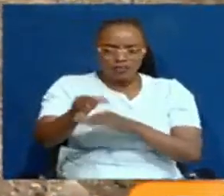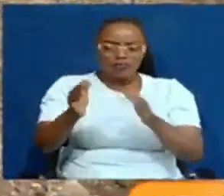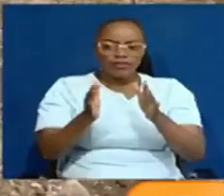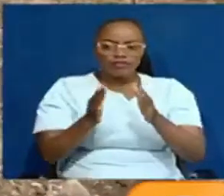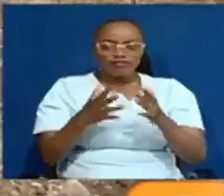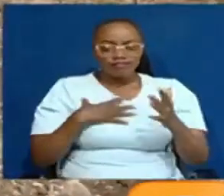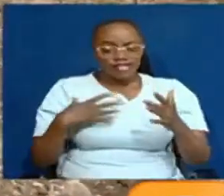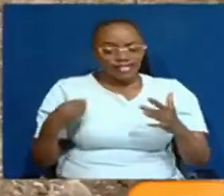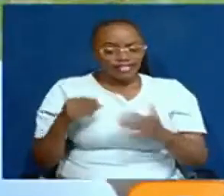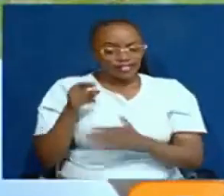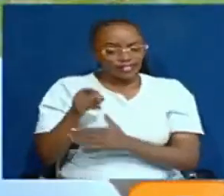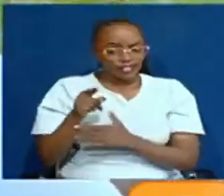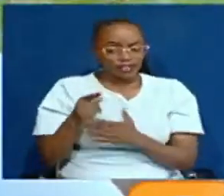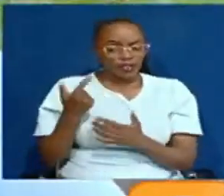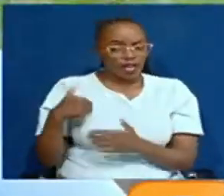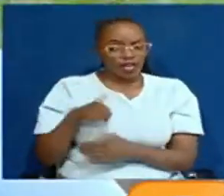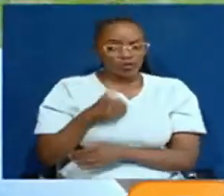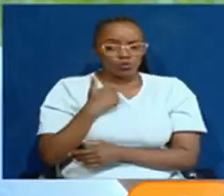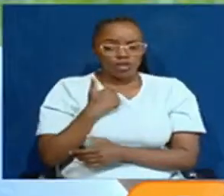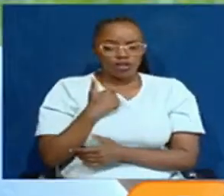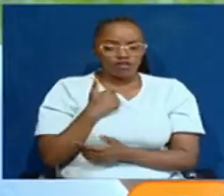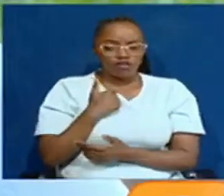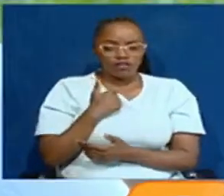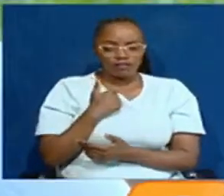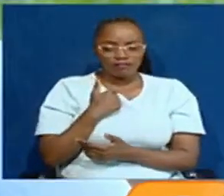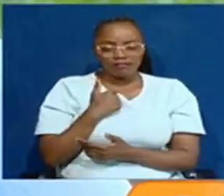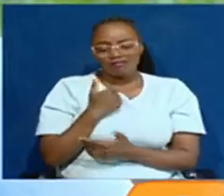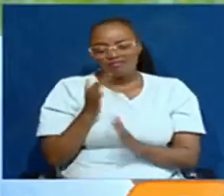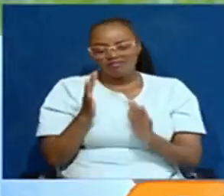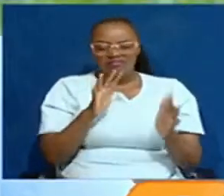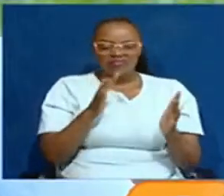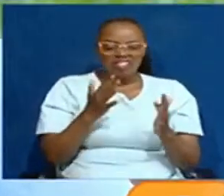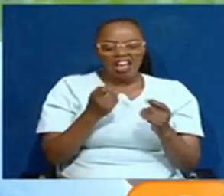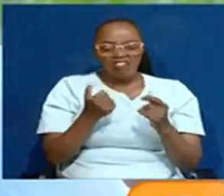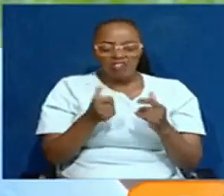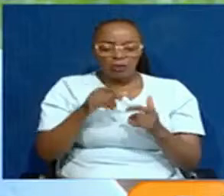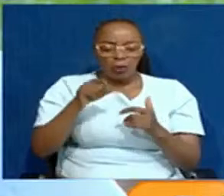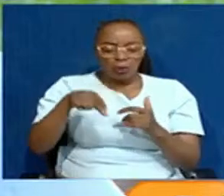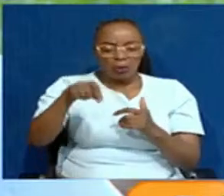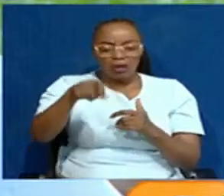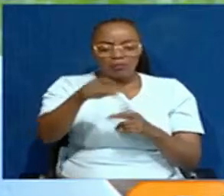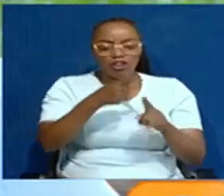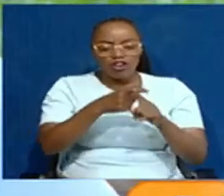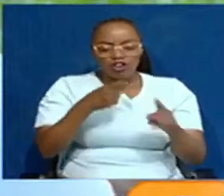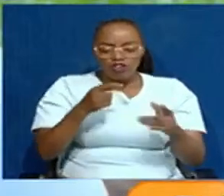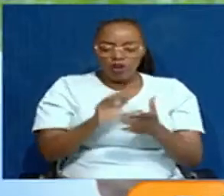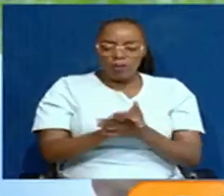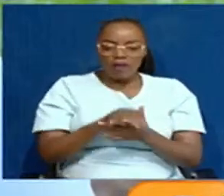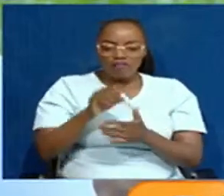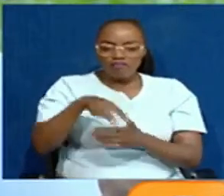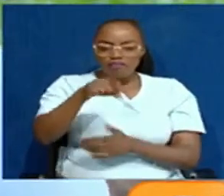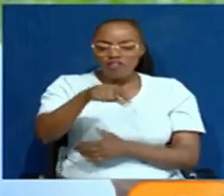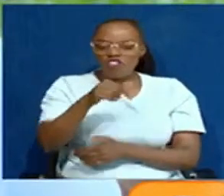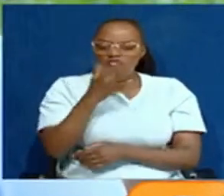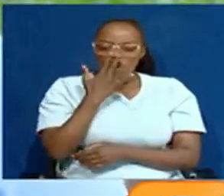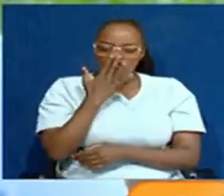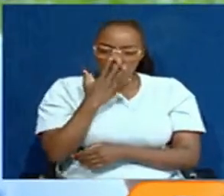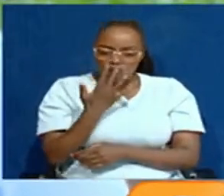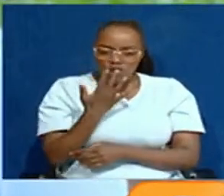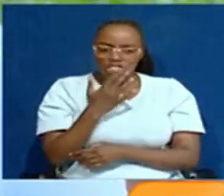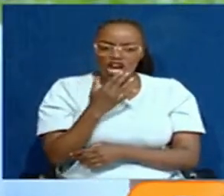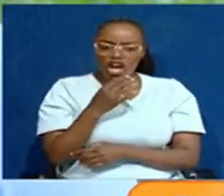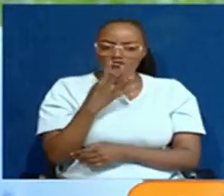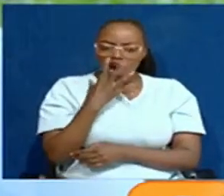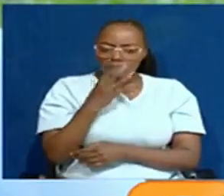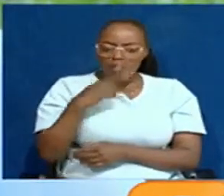And we have quite a number of crops. From horticulture, we have tomatoes, we